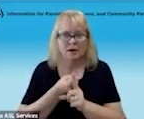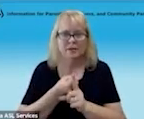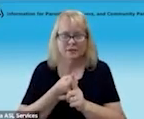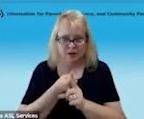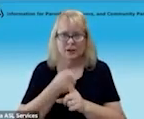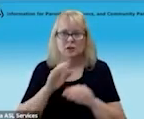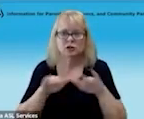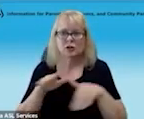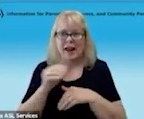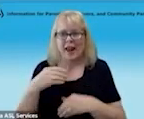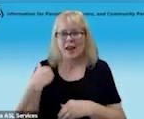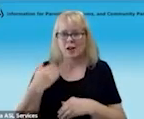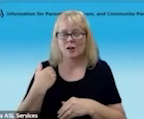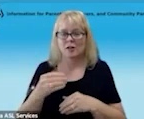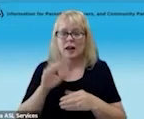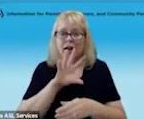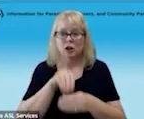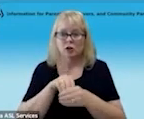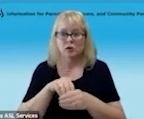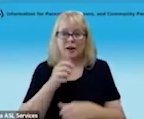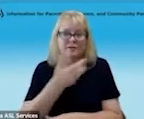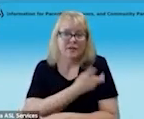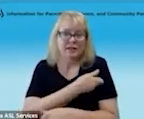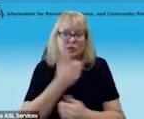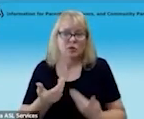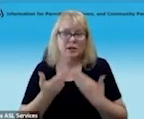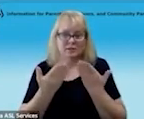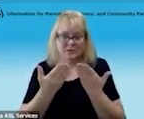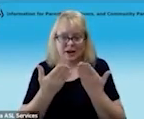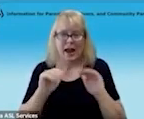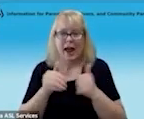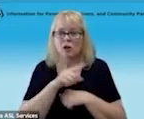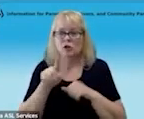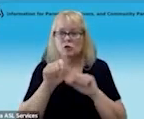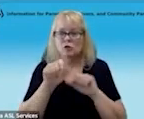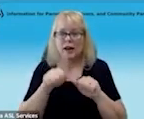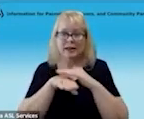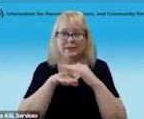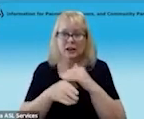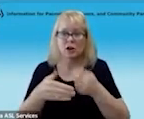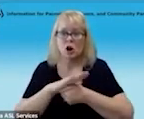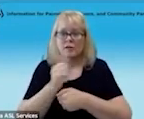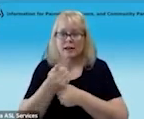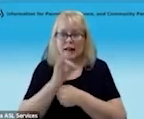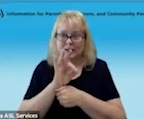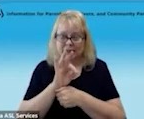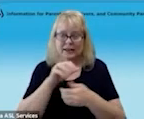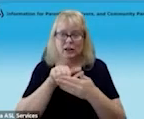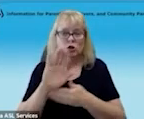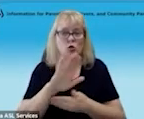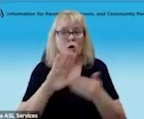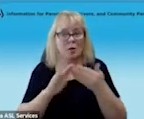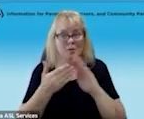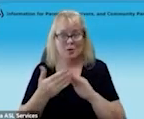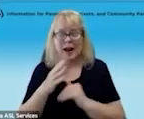Learn and Act on COVID-19 Vaccinations for Children and Youth, will cover the impact of COVID-19 on children and